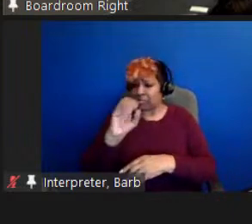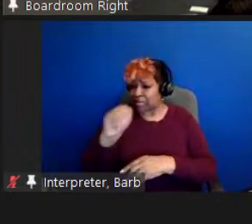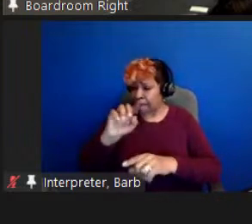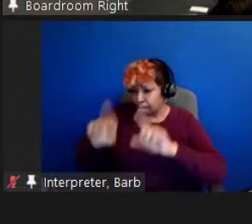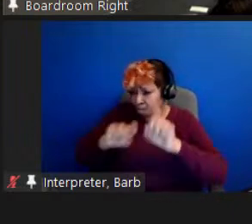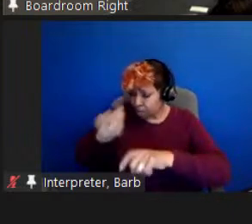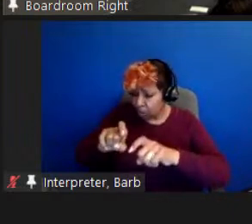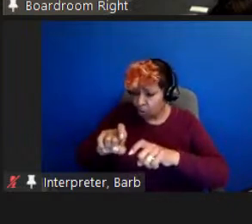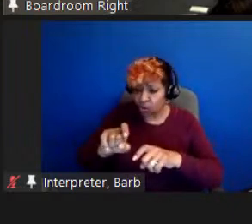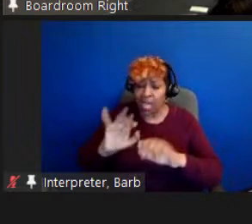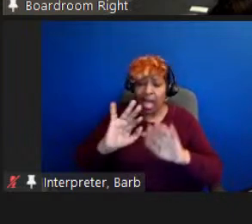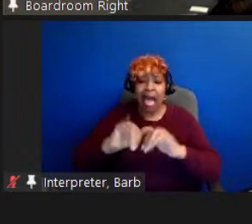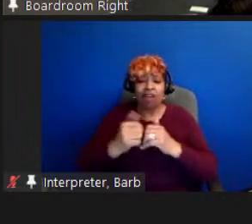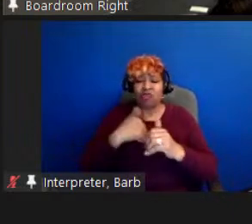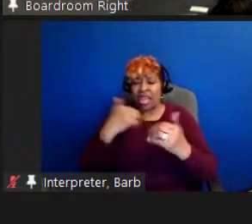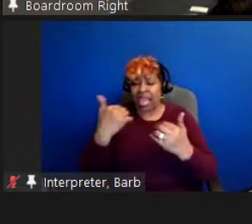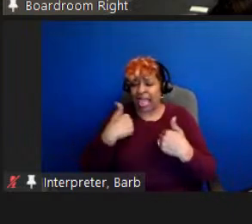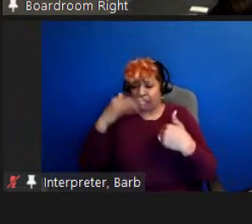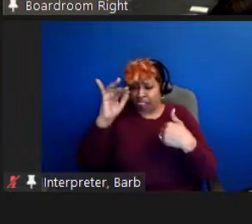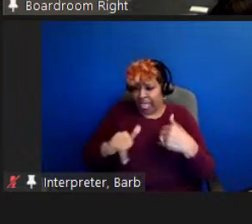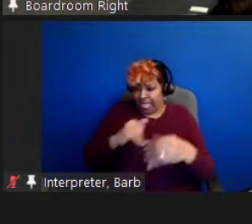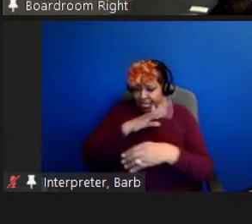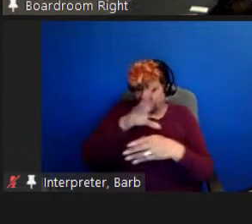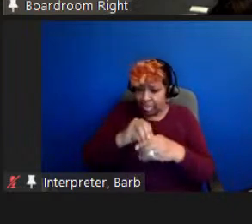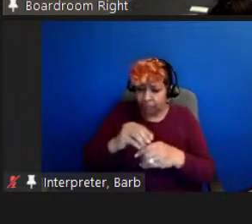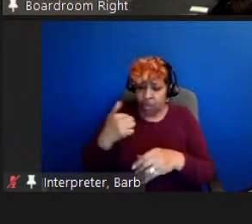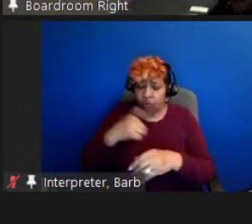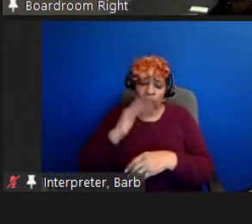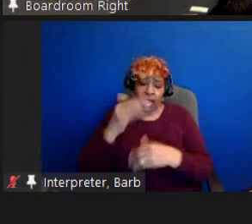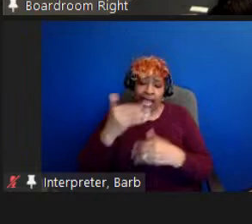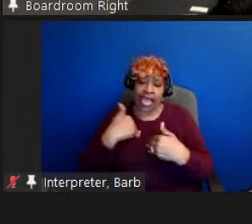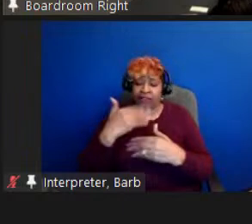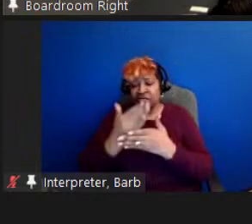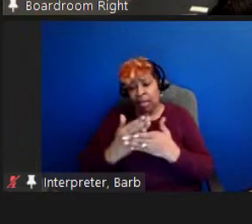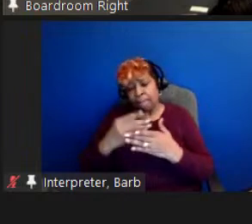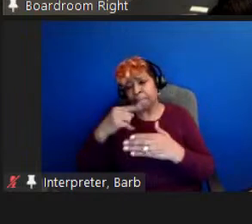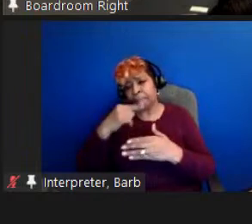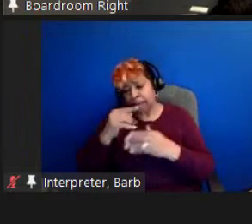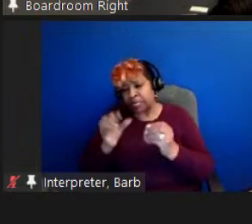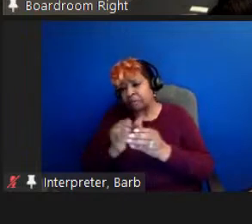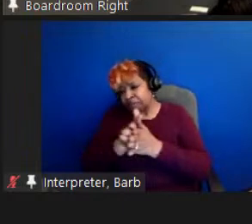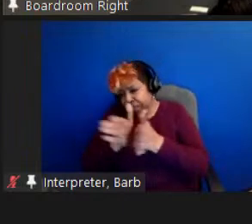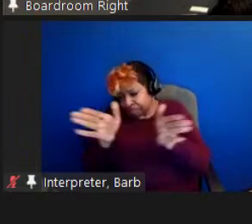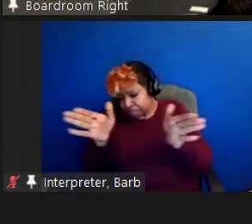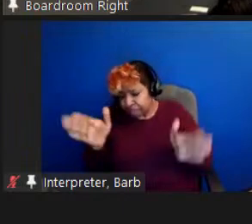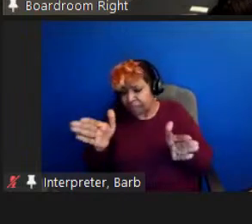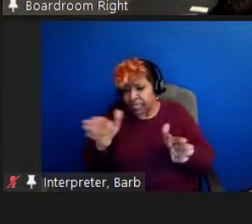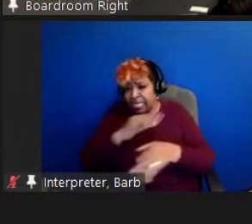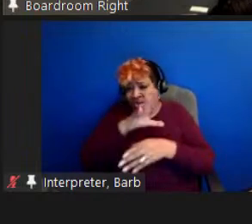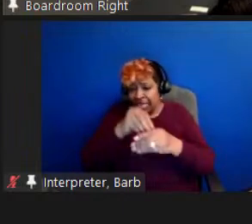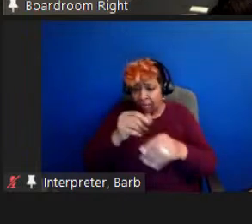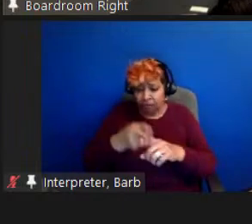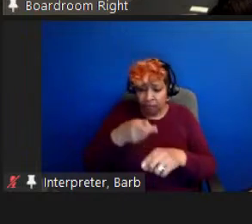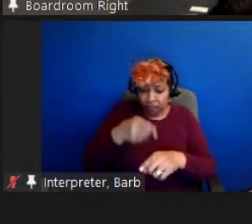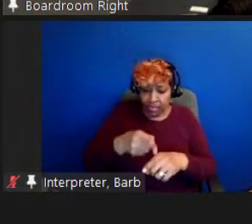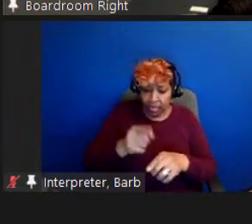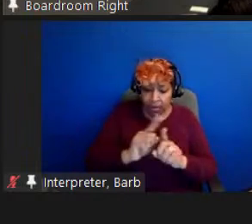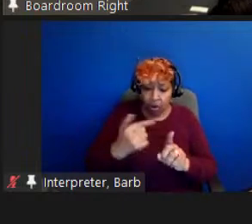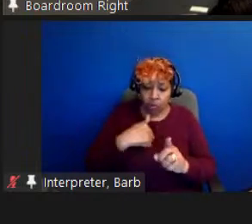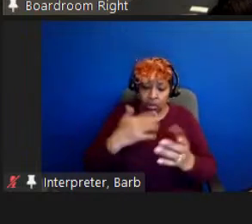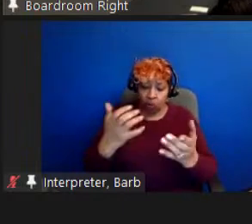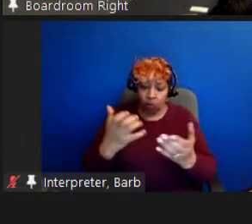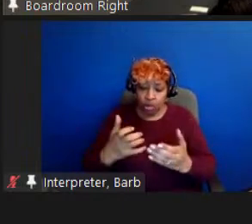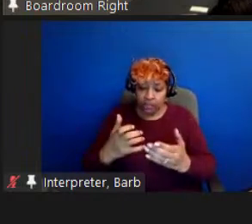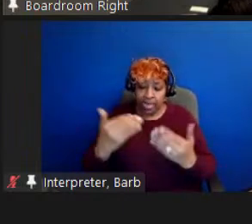do we have that engagement? So we'll have some public engagement from there. But we do want to have sort of a point, if you will, based